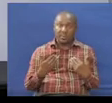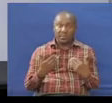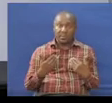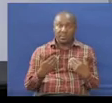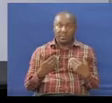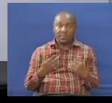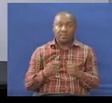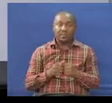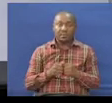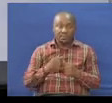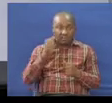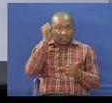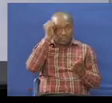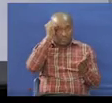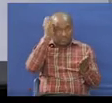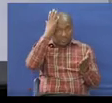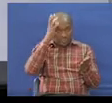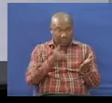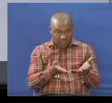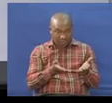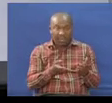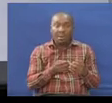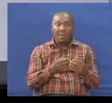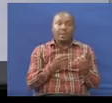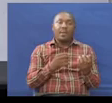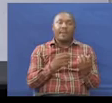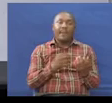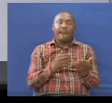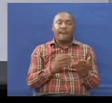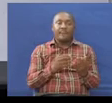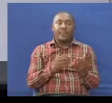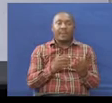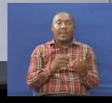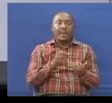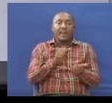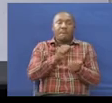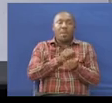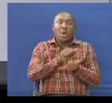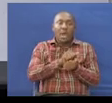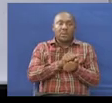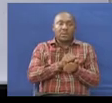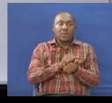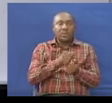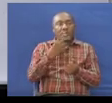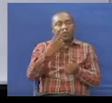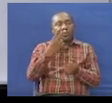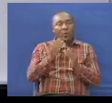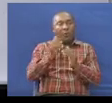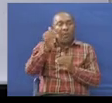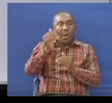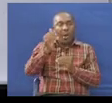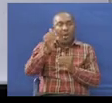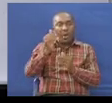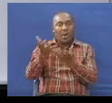that. This means for a product of two or more numbers to be